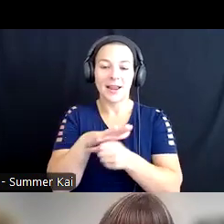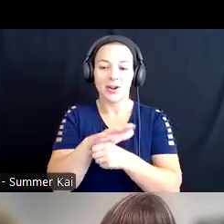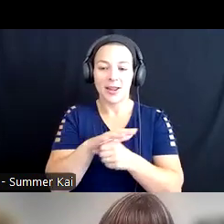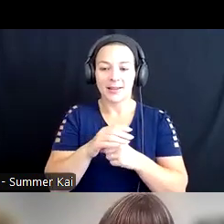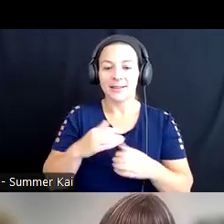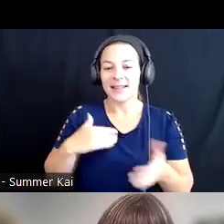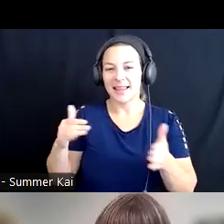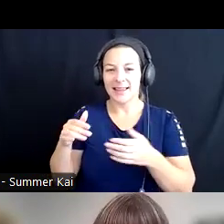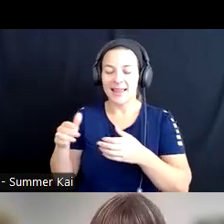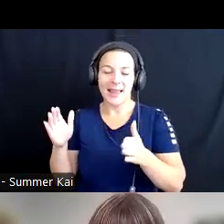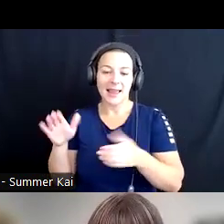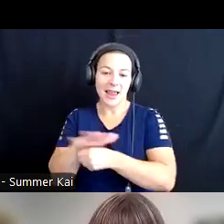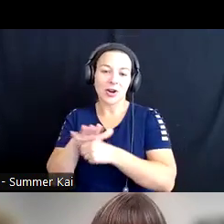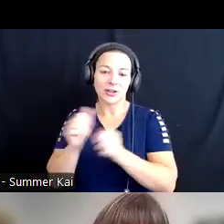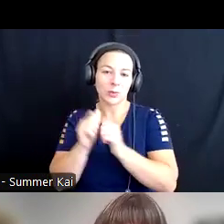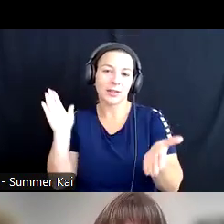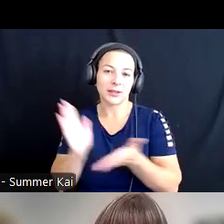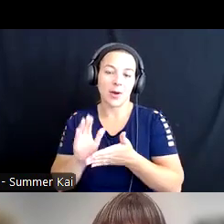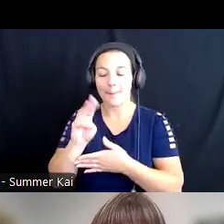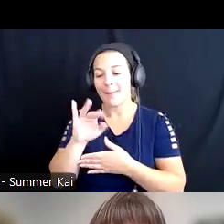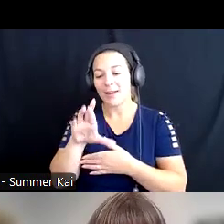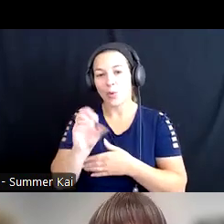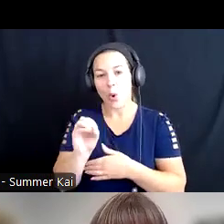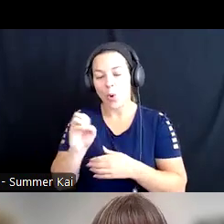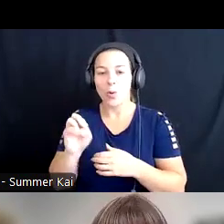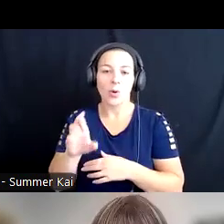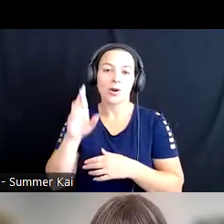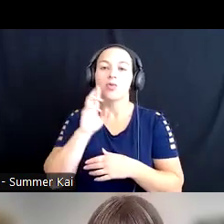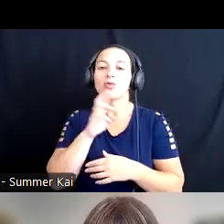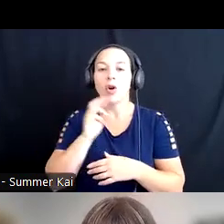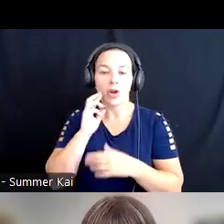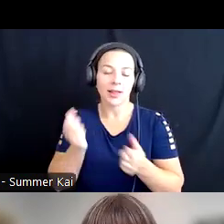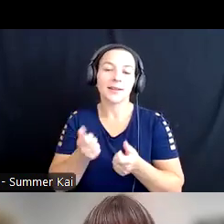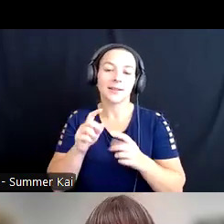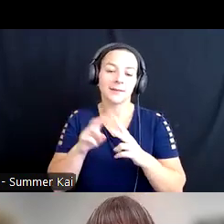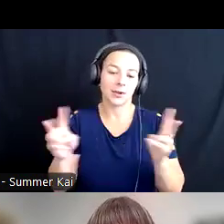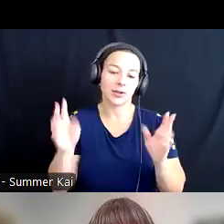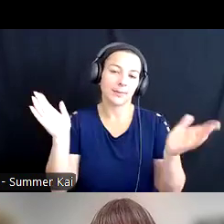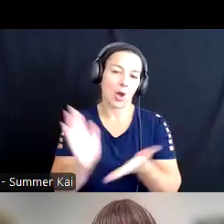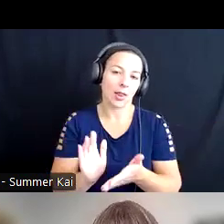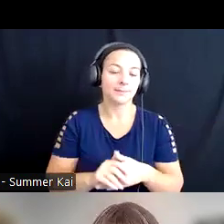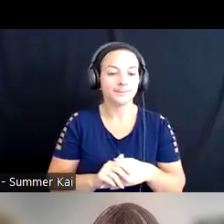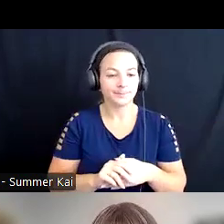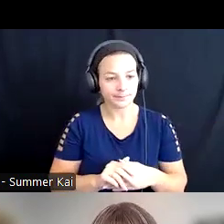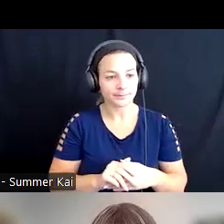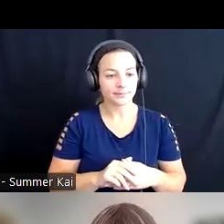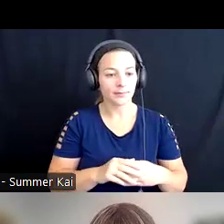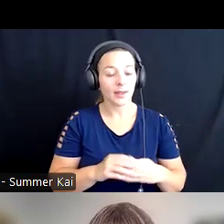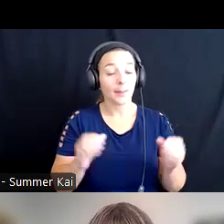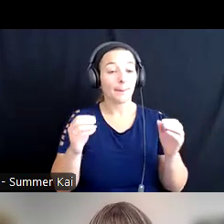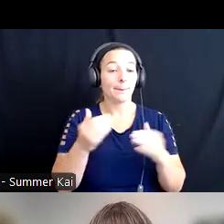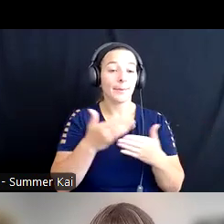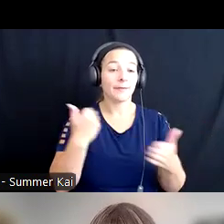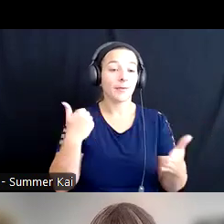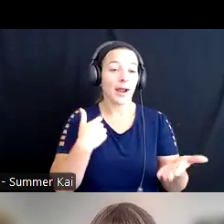smaller 50,000 person or under area, or rural is much smaller. Okay, next slide. Before I talk about